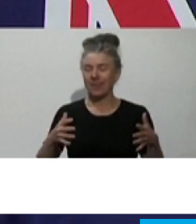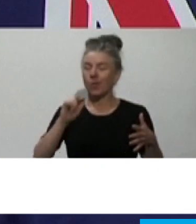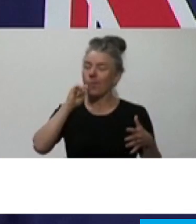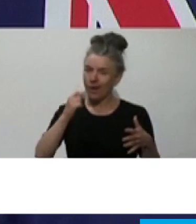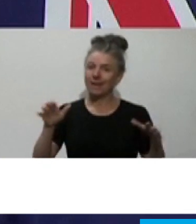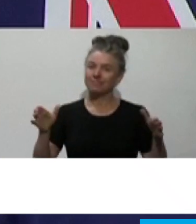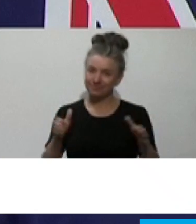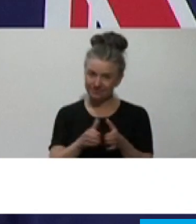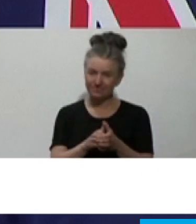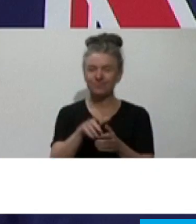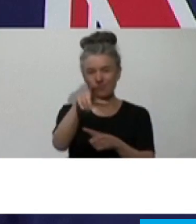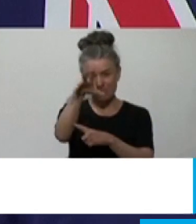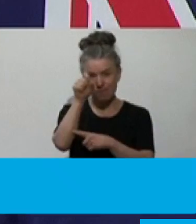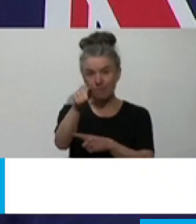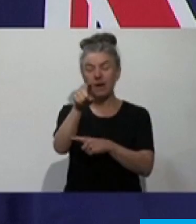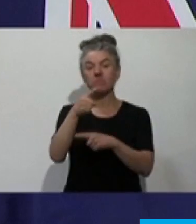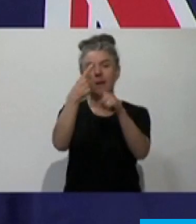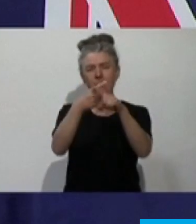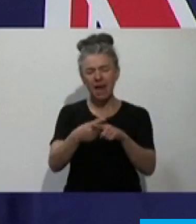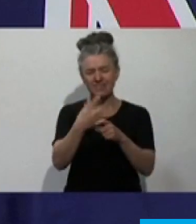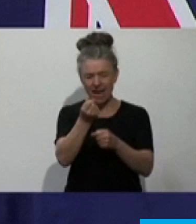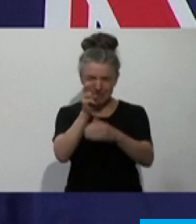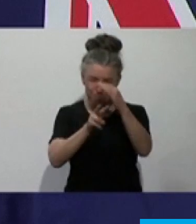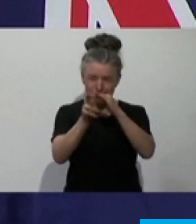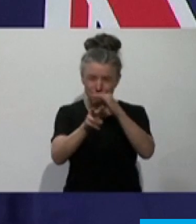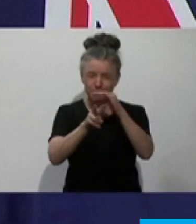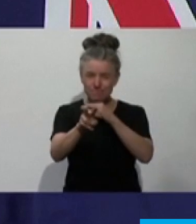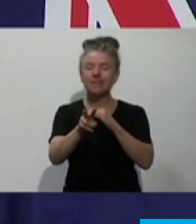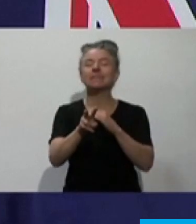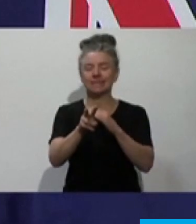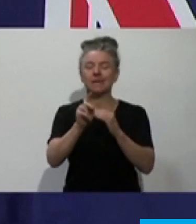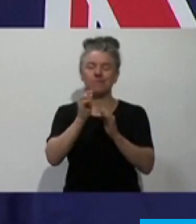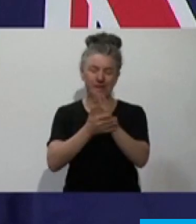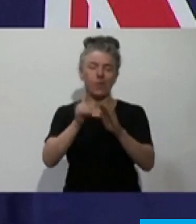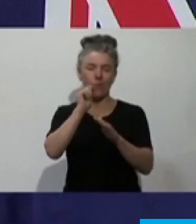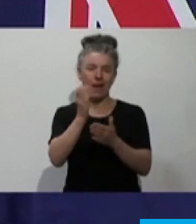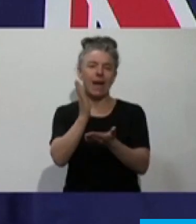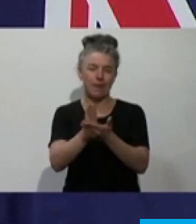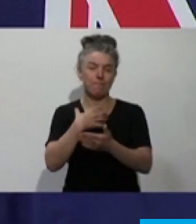pattern as well. And modelling suggests that we will still see more positive cases. Again, though,